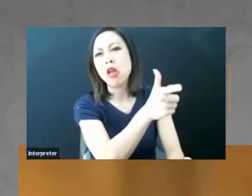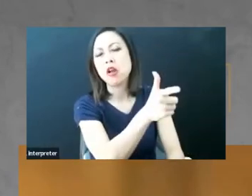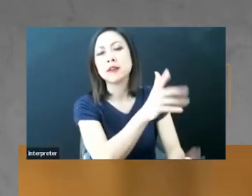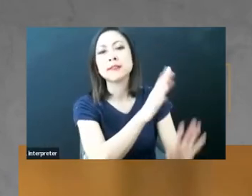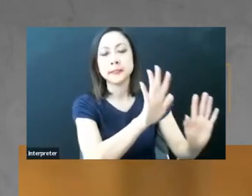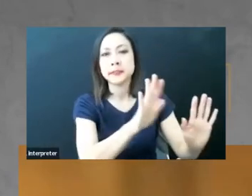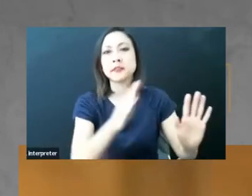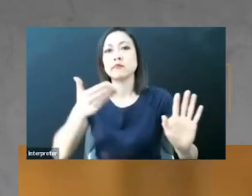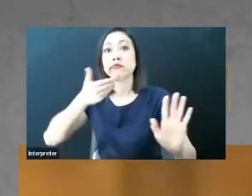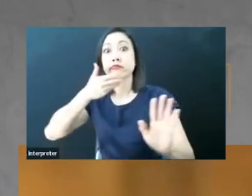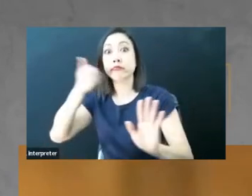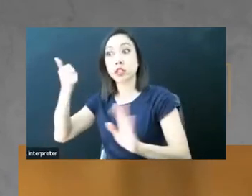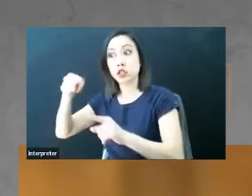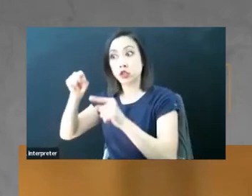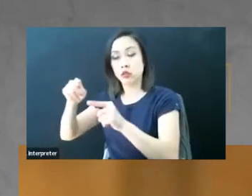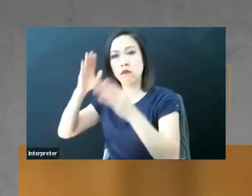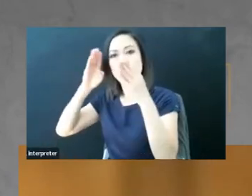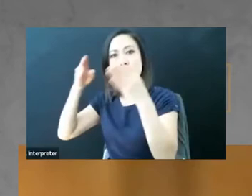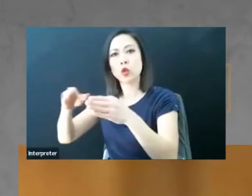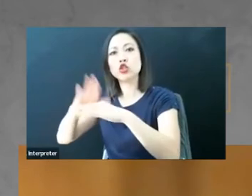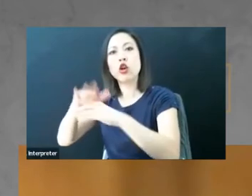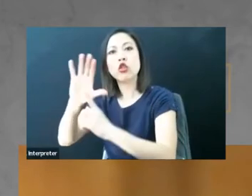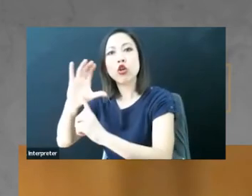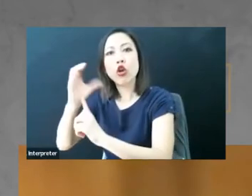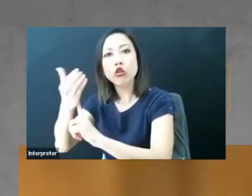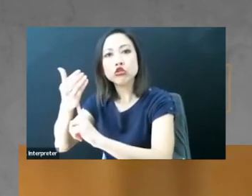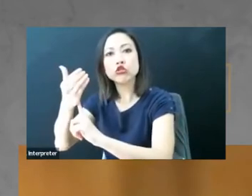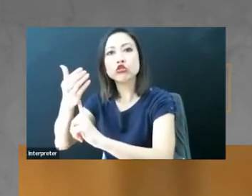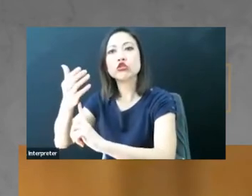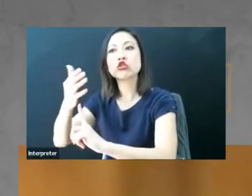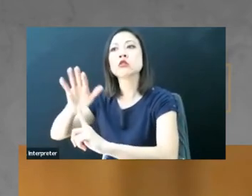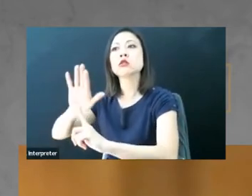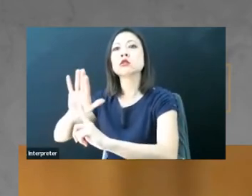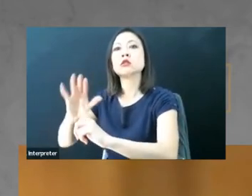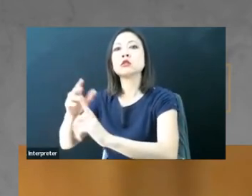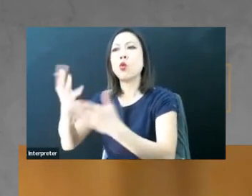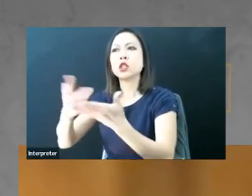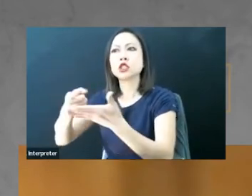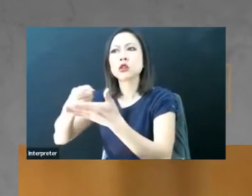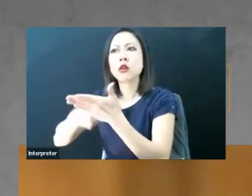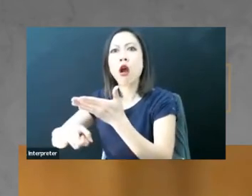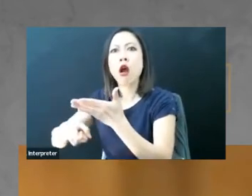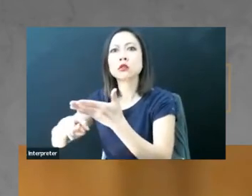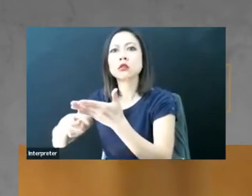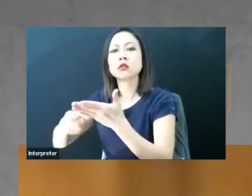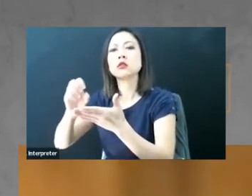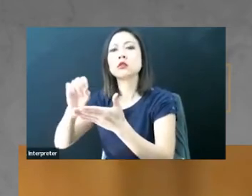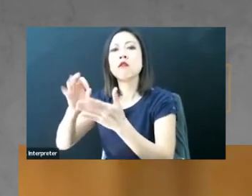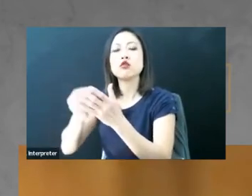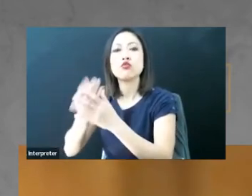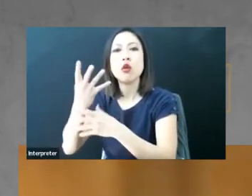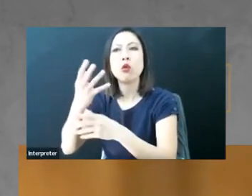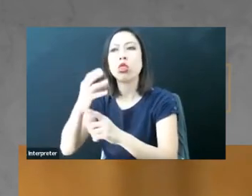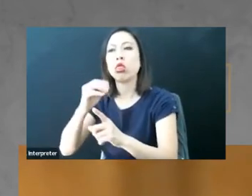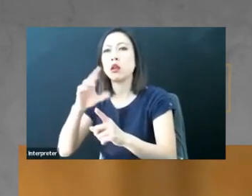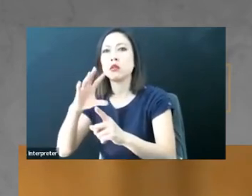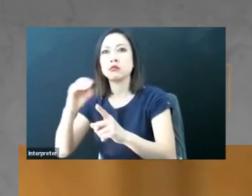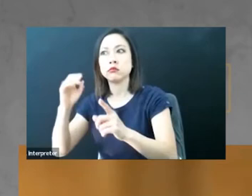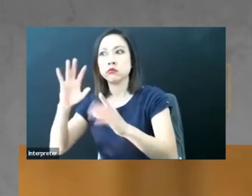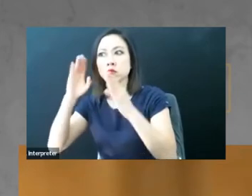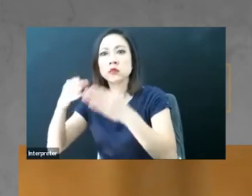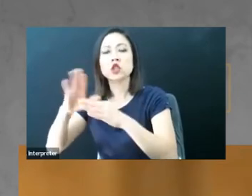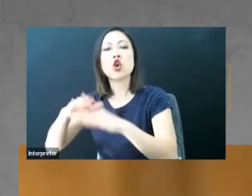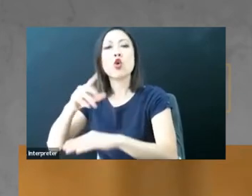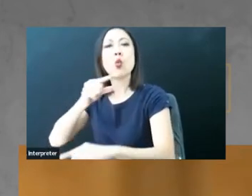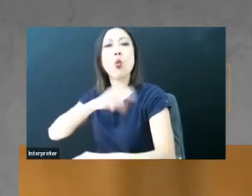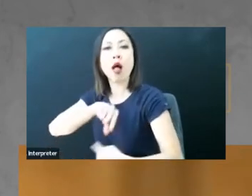about growth at all costs rather than quality growth. And that is hard to reposition. And you don't end up with a durable,